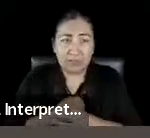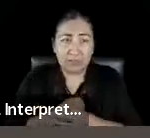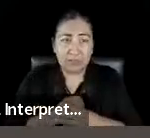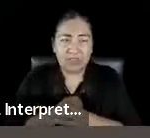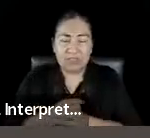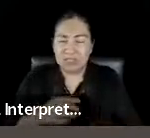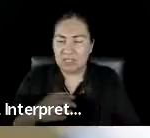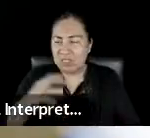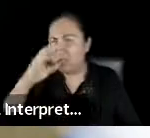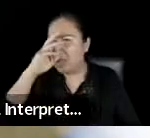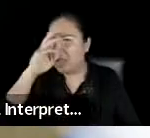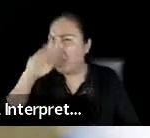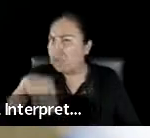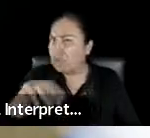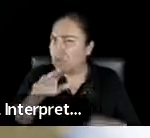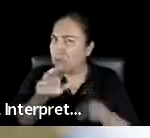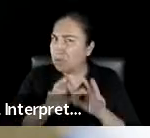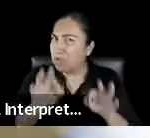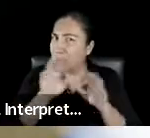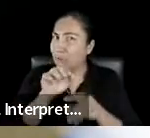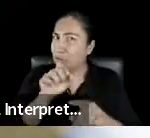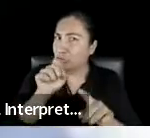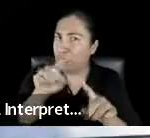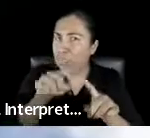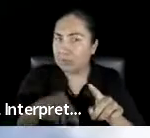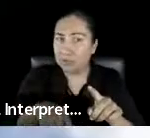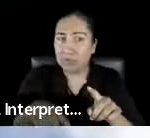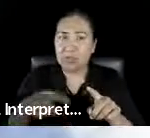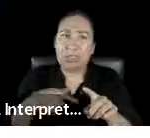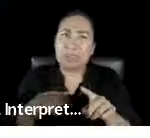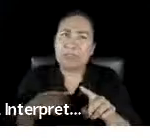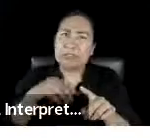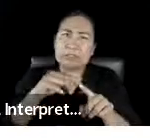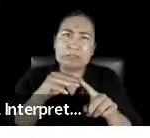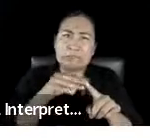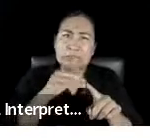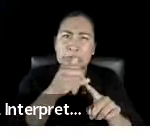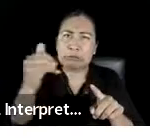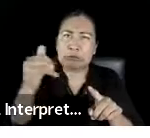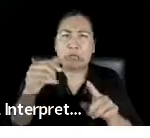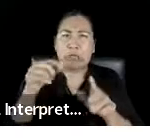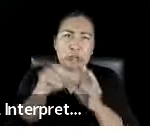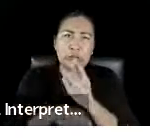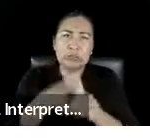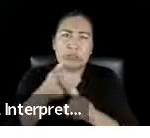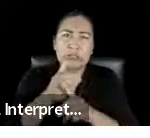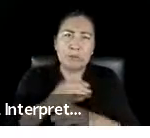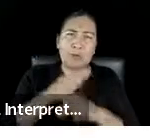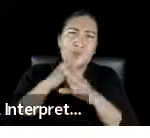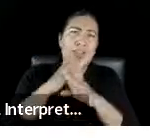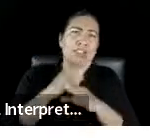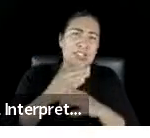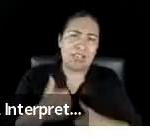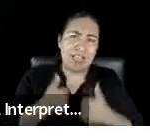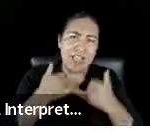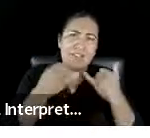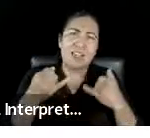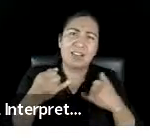I knew it was important to ask this question. I had them call the Suicide Prevention Lifeline. Be the one to know the